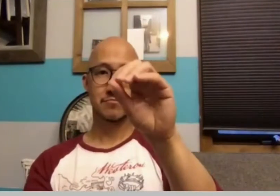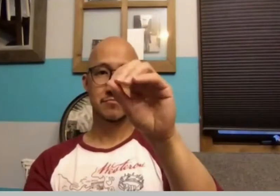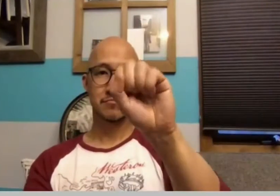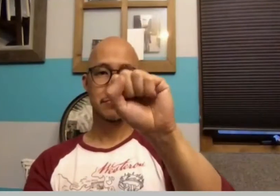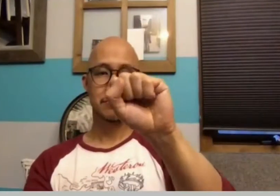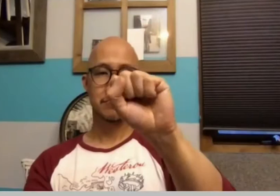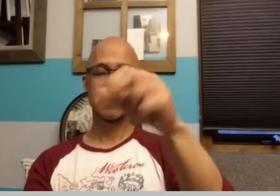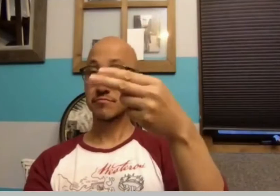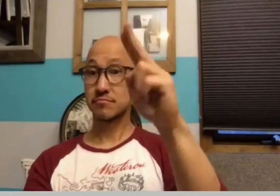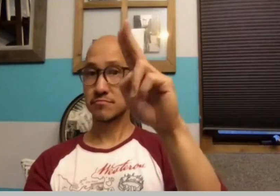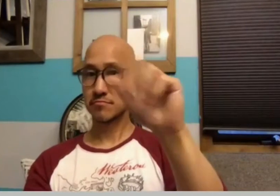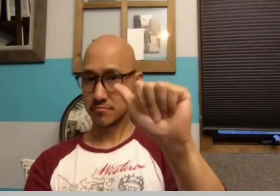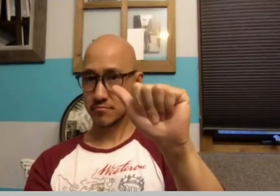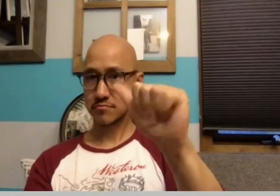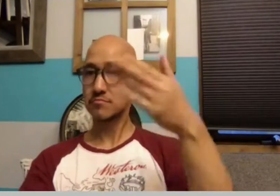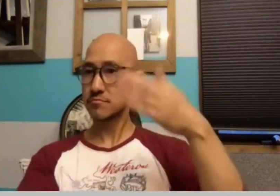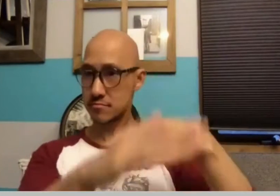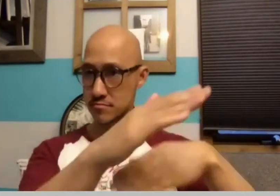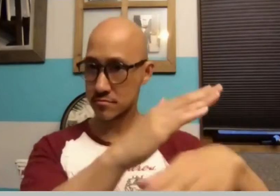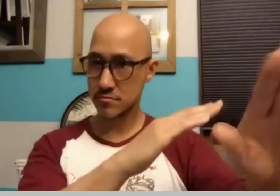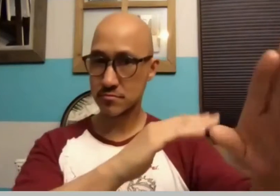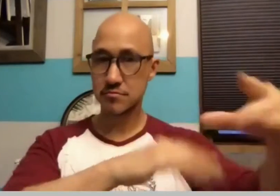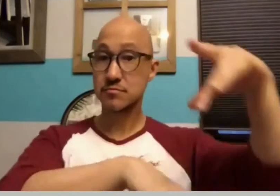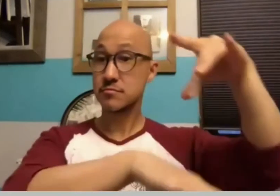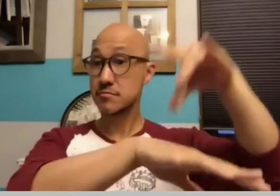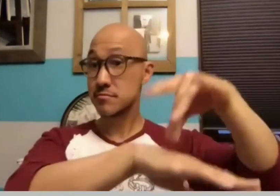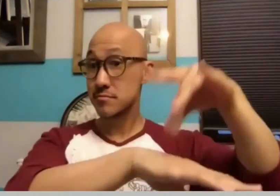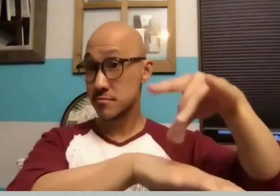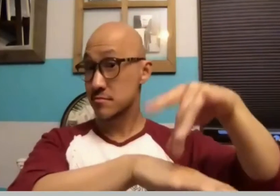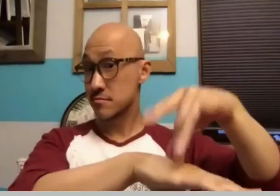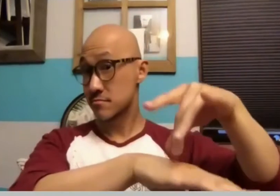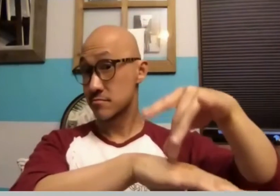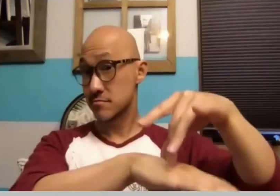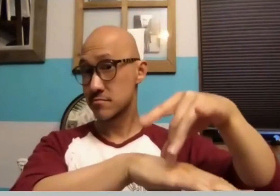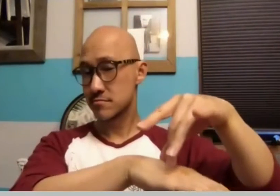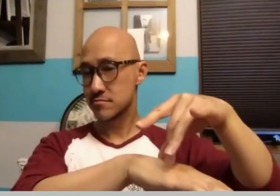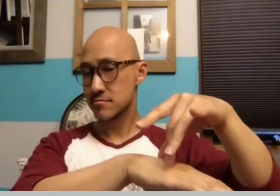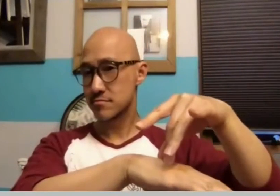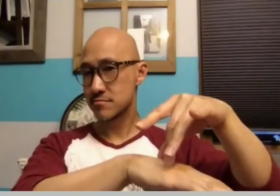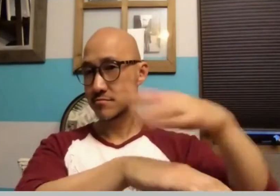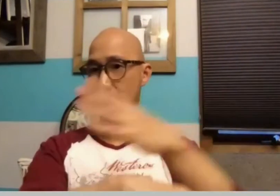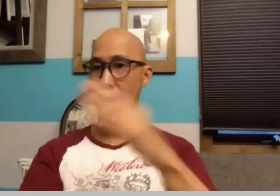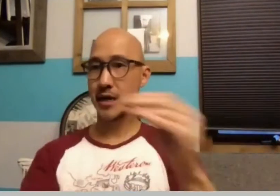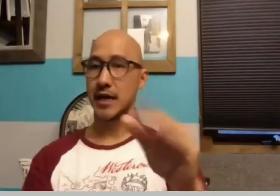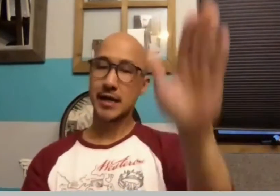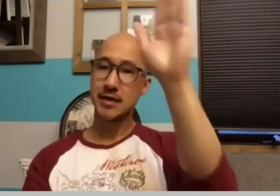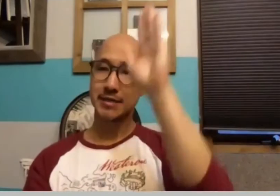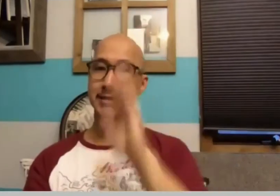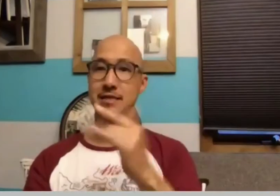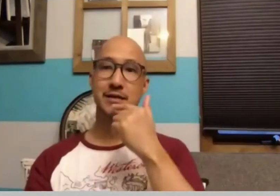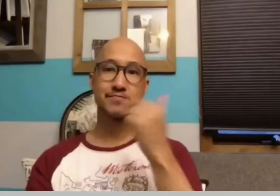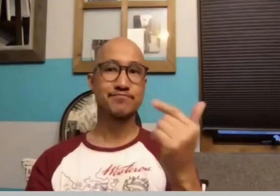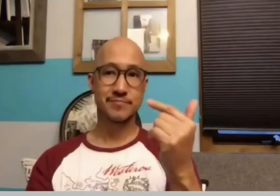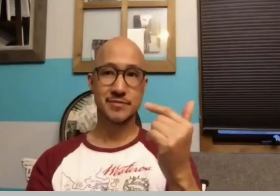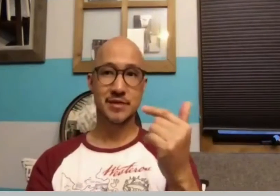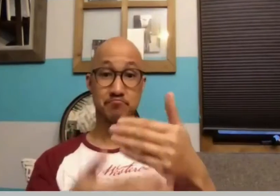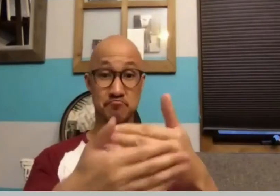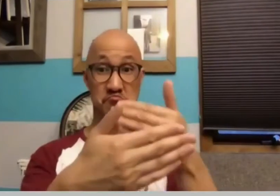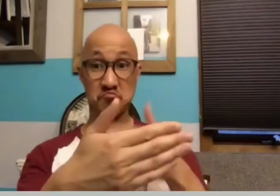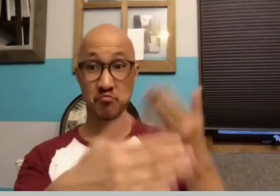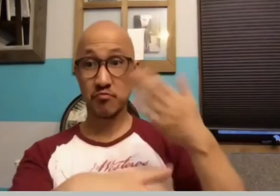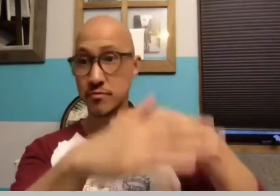don't destroy all of the inhabitants of the land. And this, as we have already read, it comes back to bite them